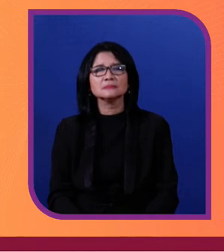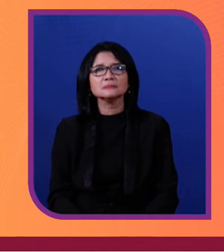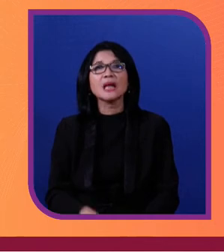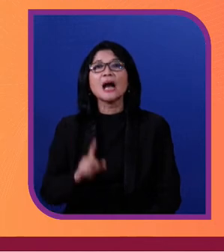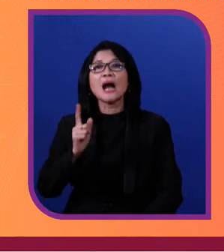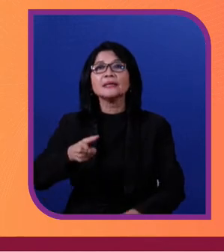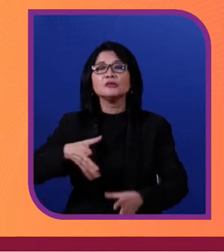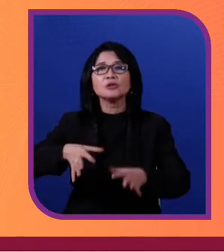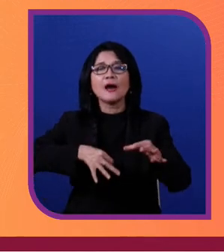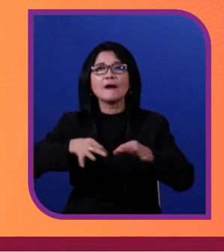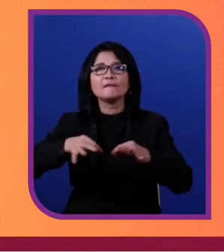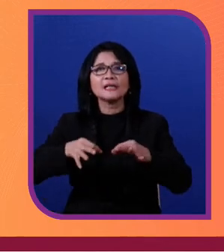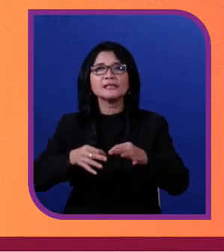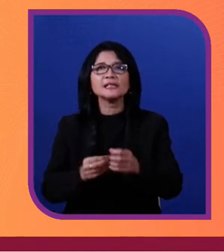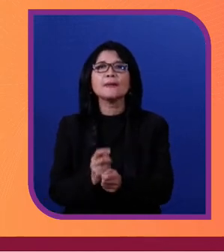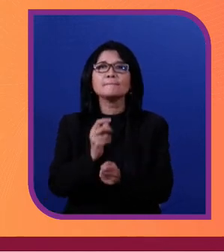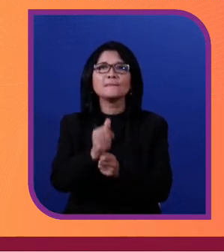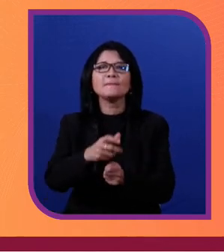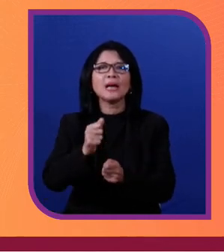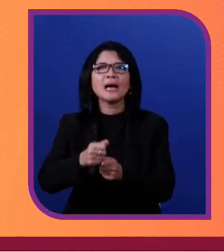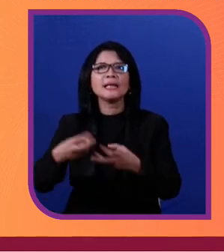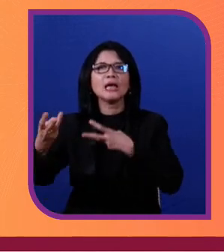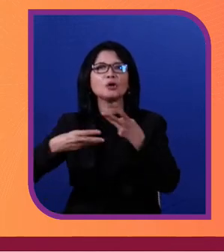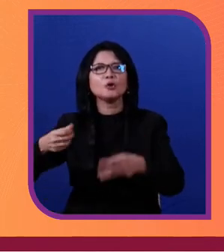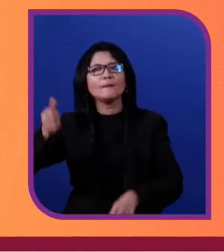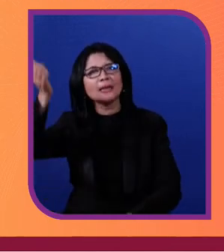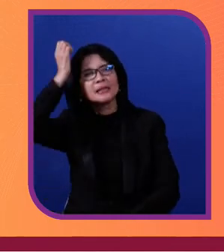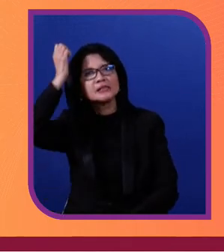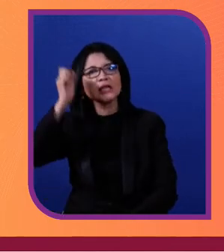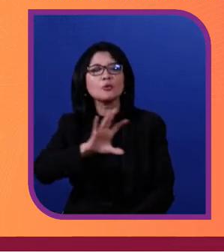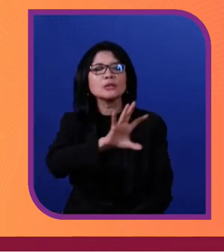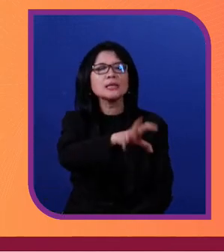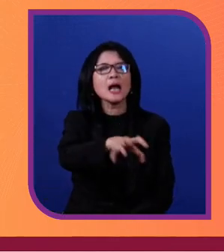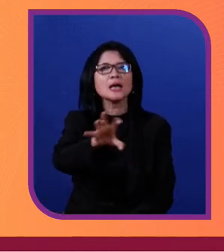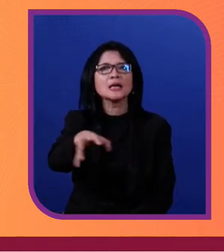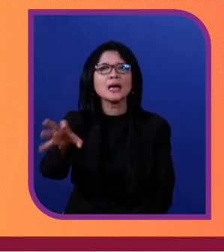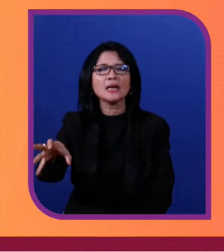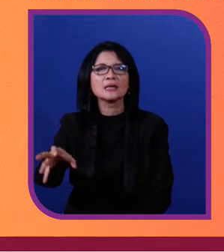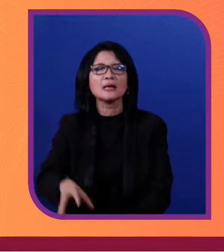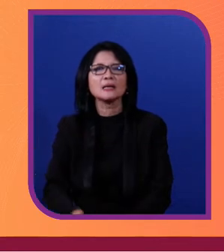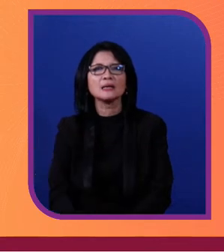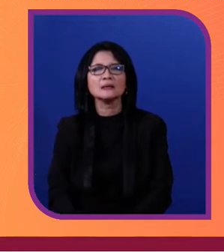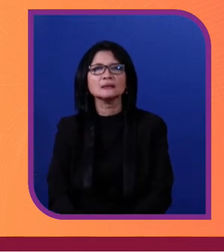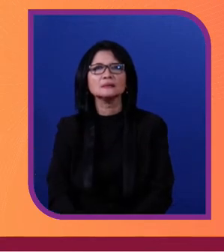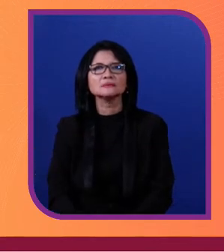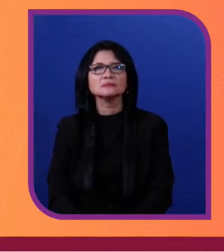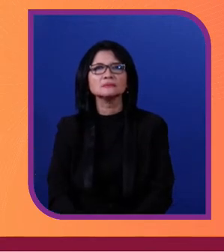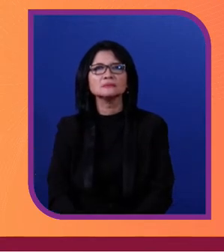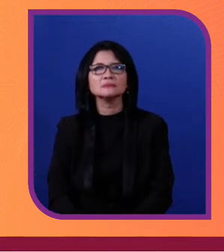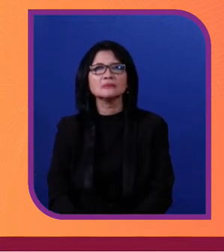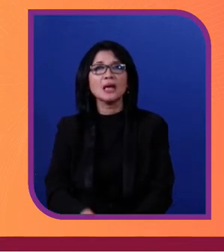at the other day er Asian investors group